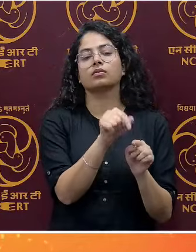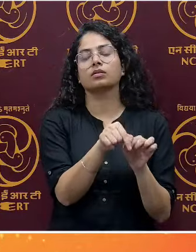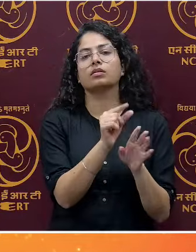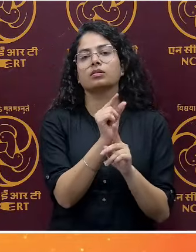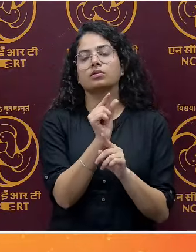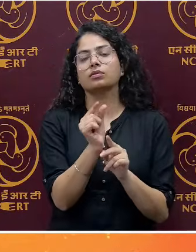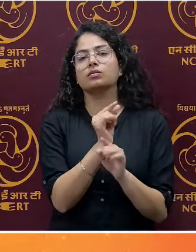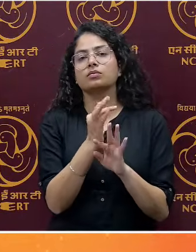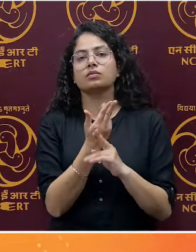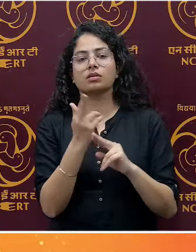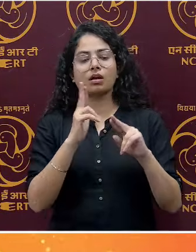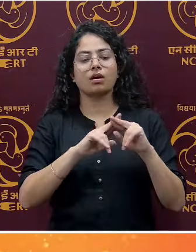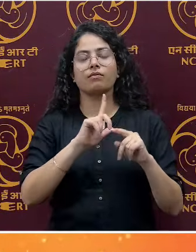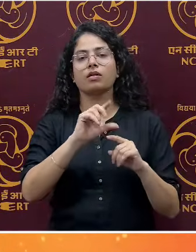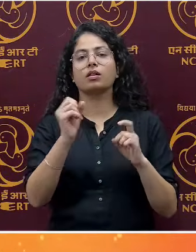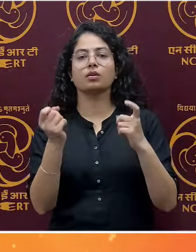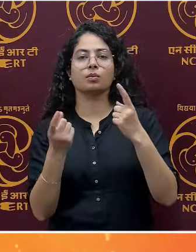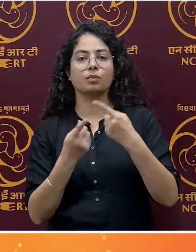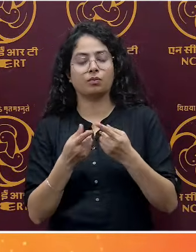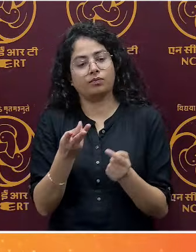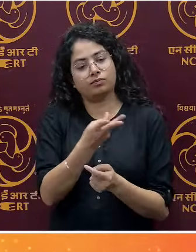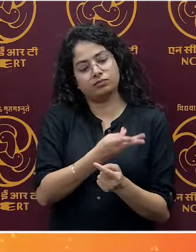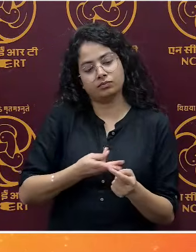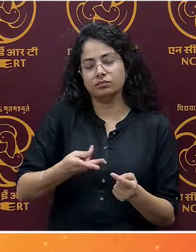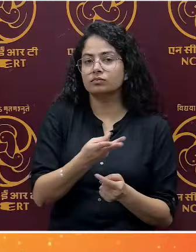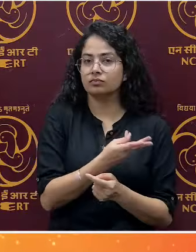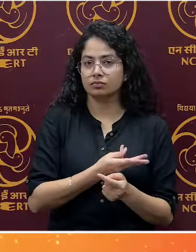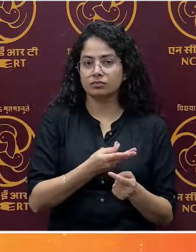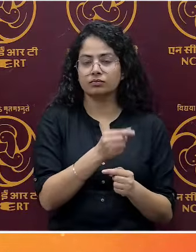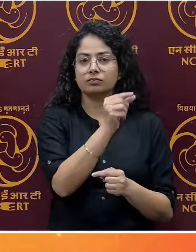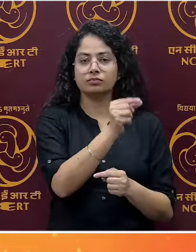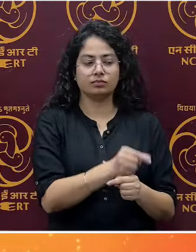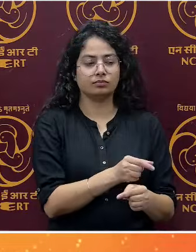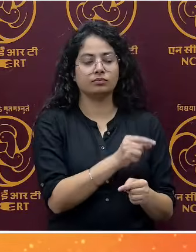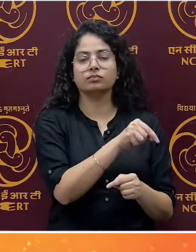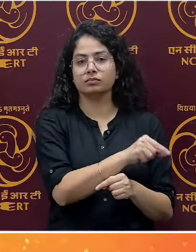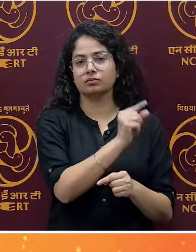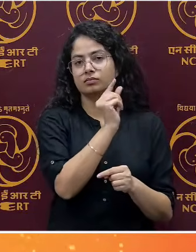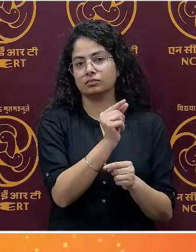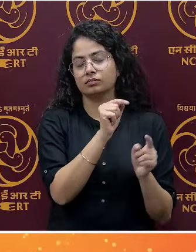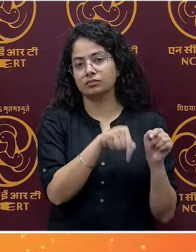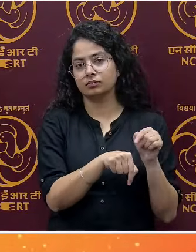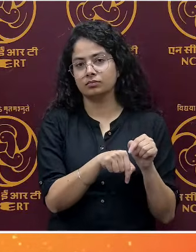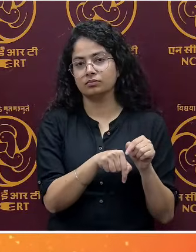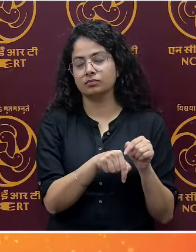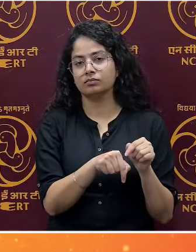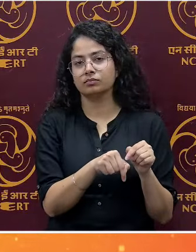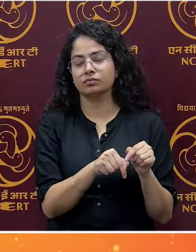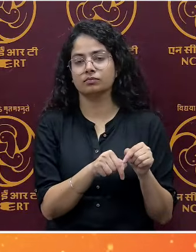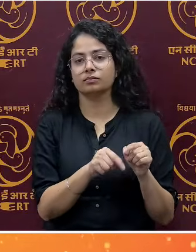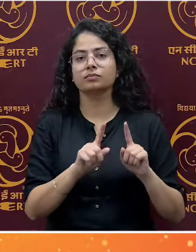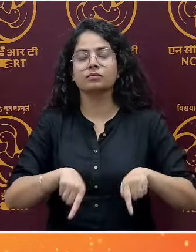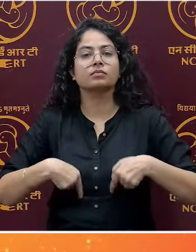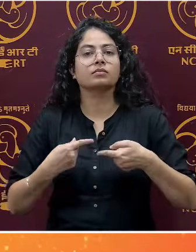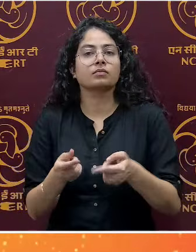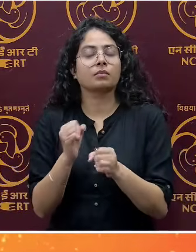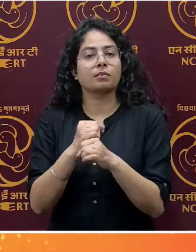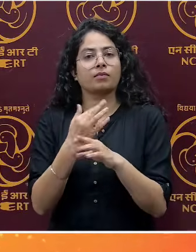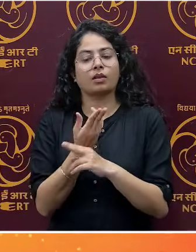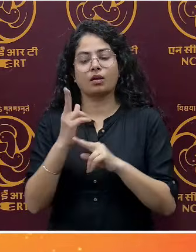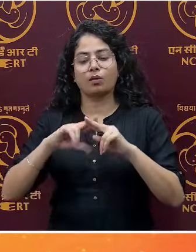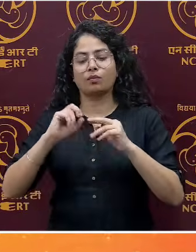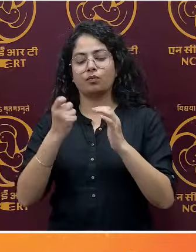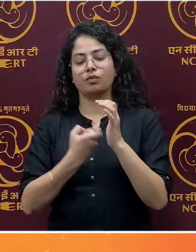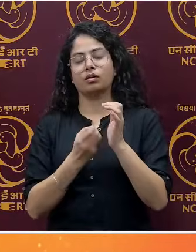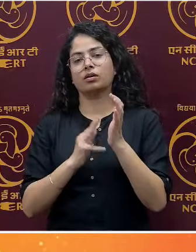we are going to take all these values from the user and we are going to make the formula like